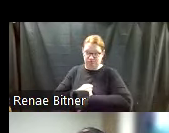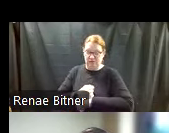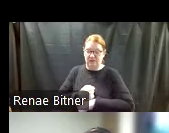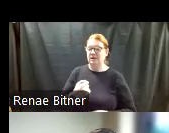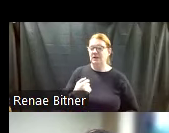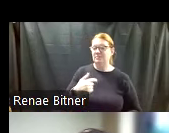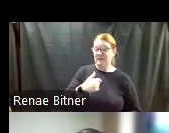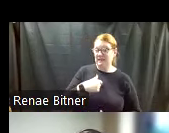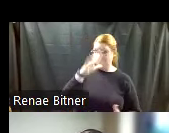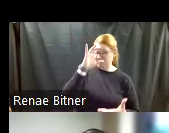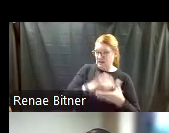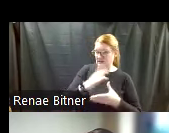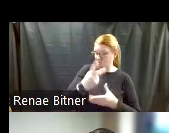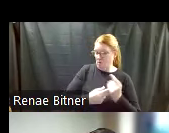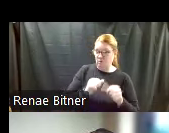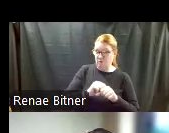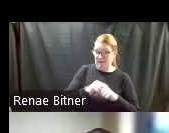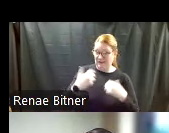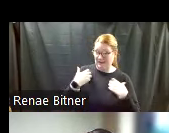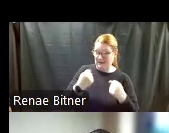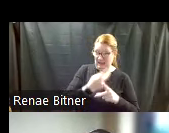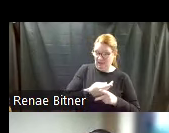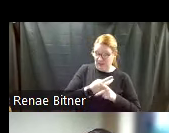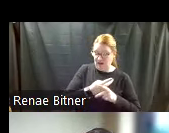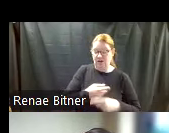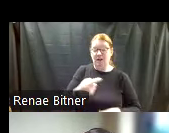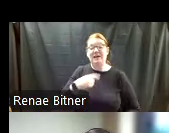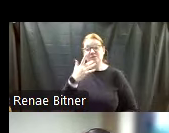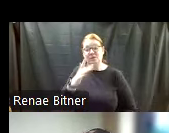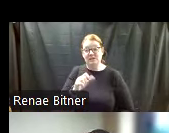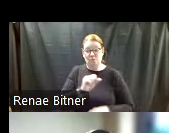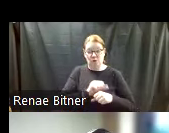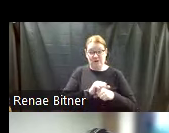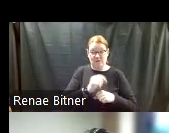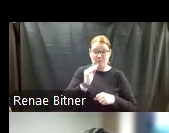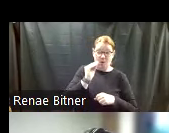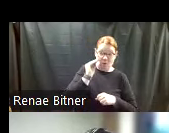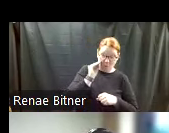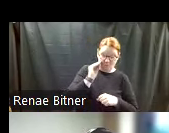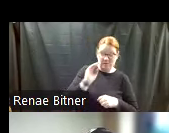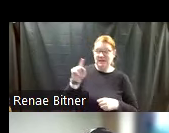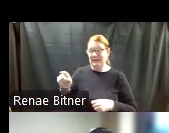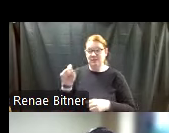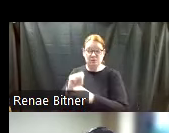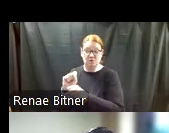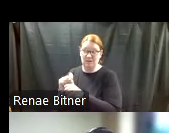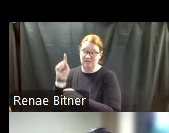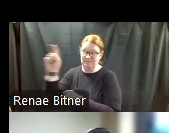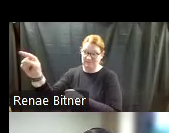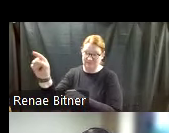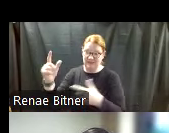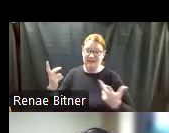healthcare. I was fortunate that I was working from home, um, but he was working in person most of the time.